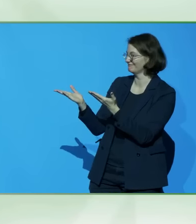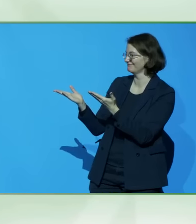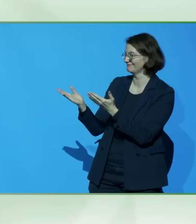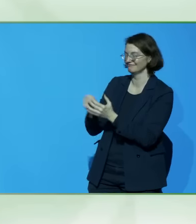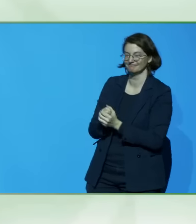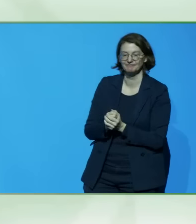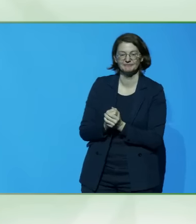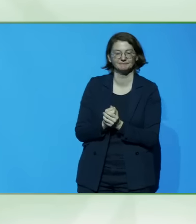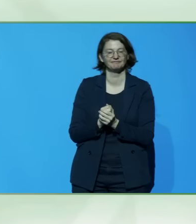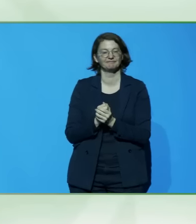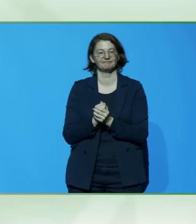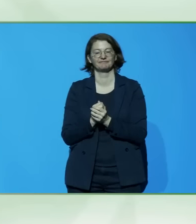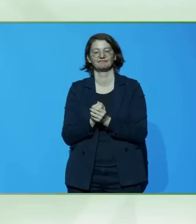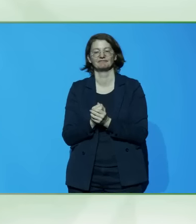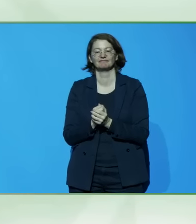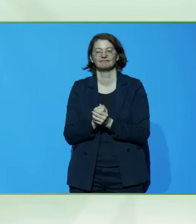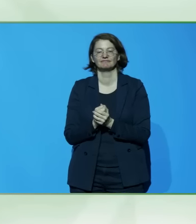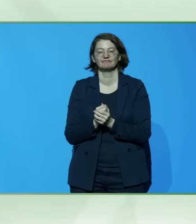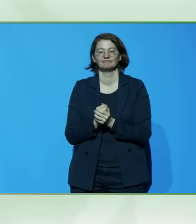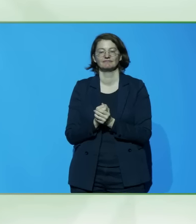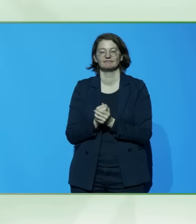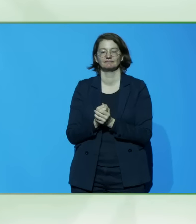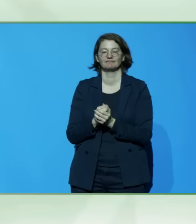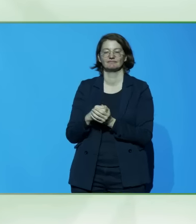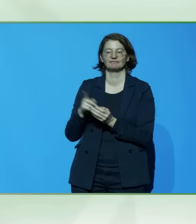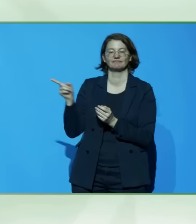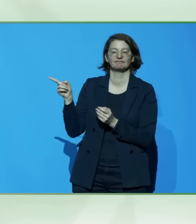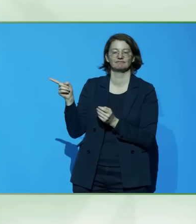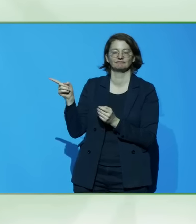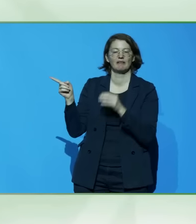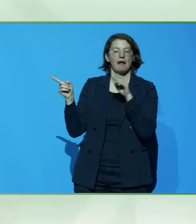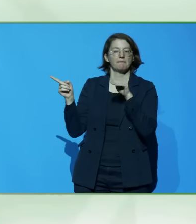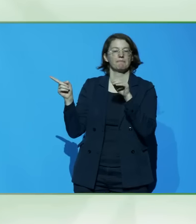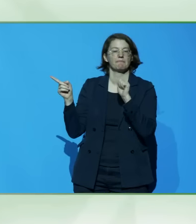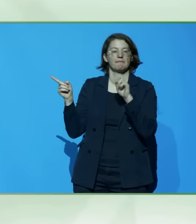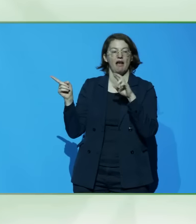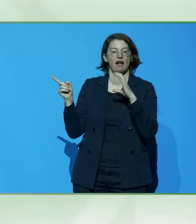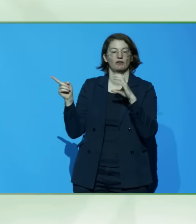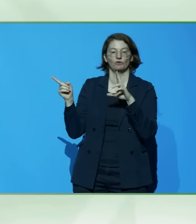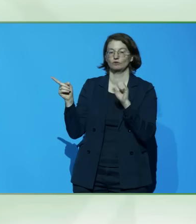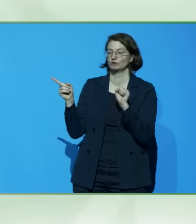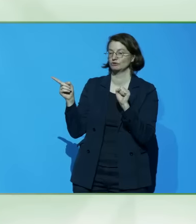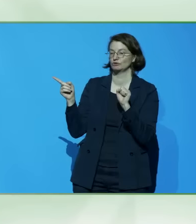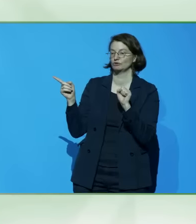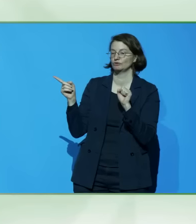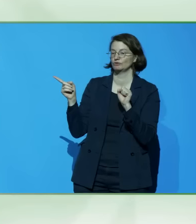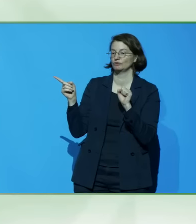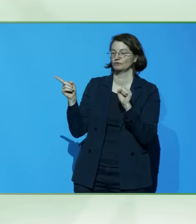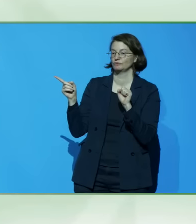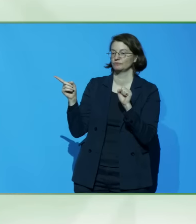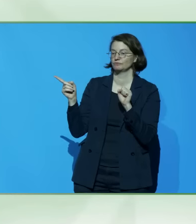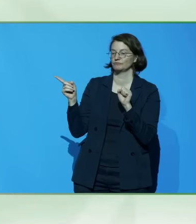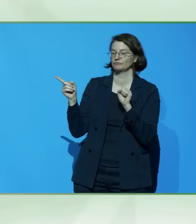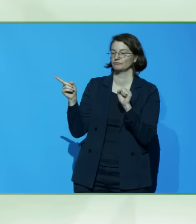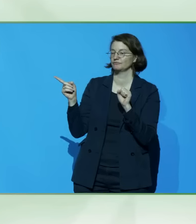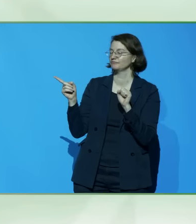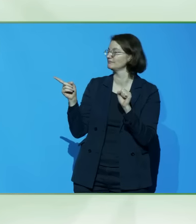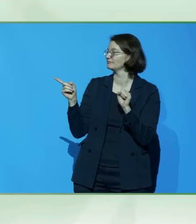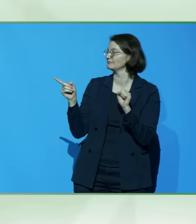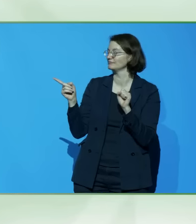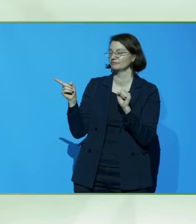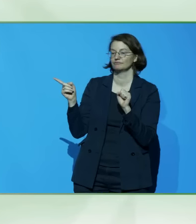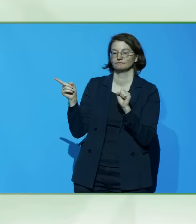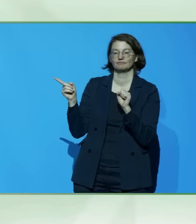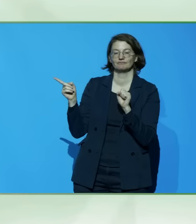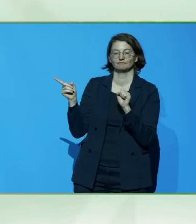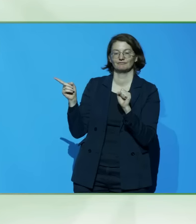Who's Markus? What does he do? I do Marcus and also Ogmer and